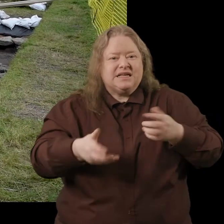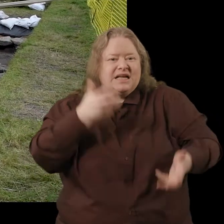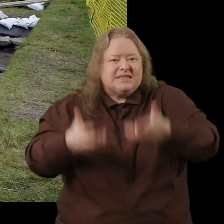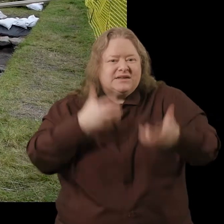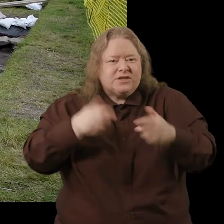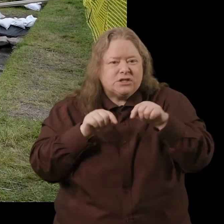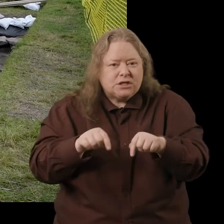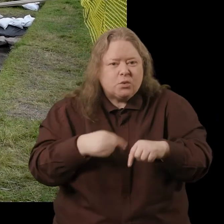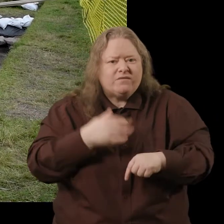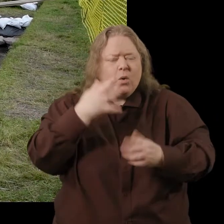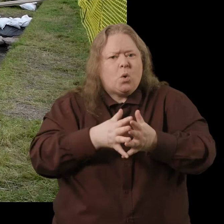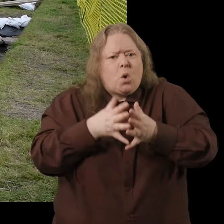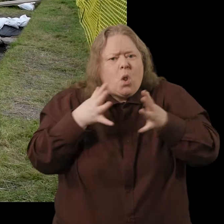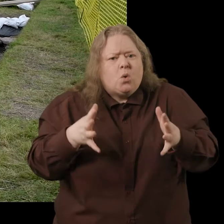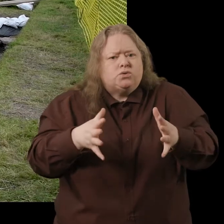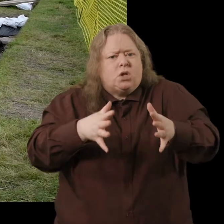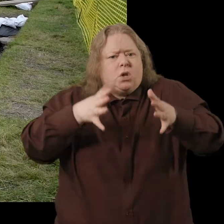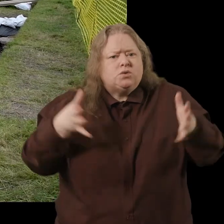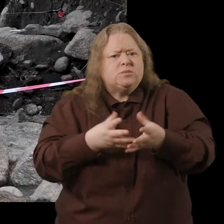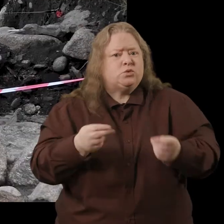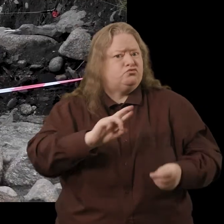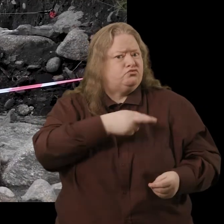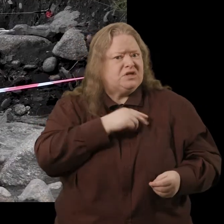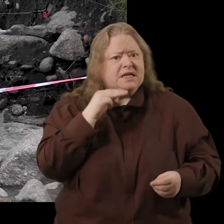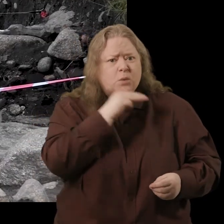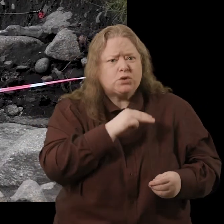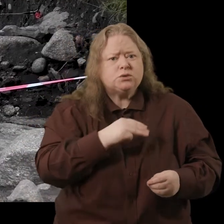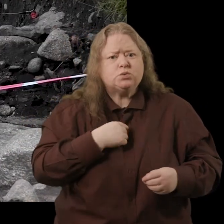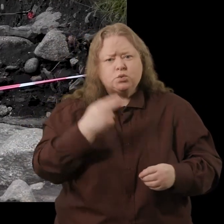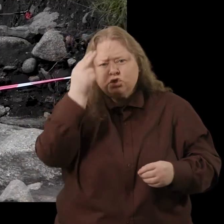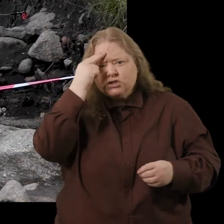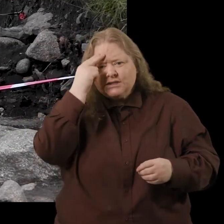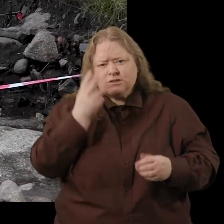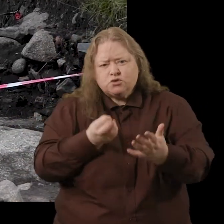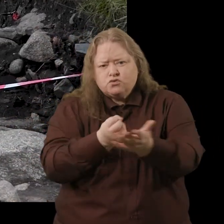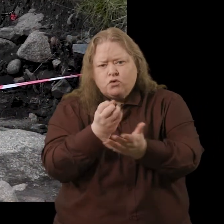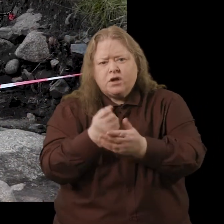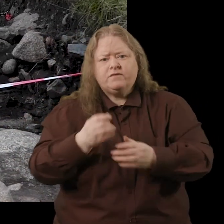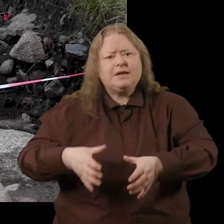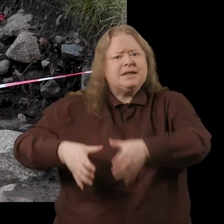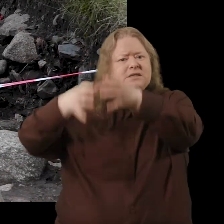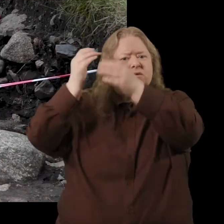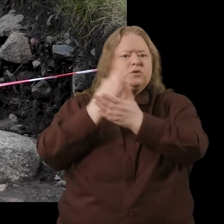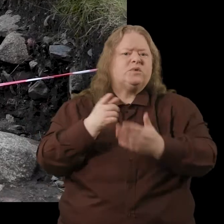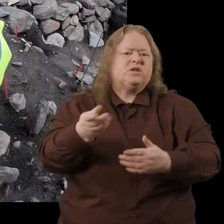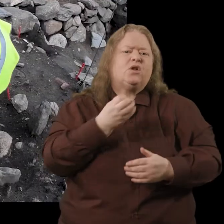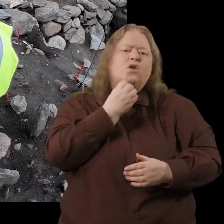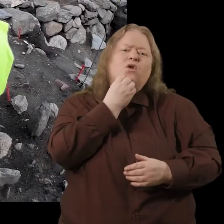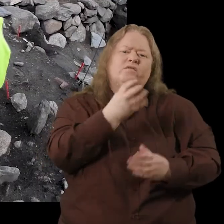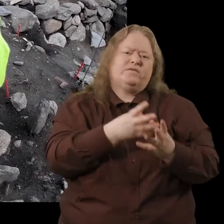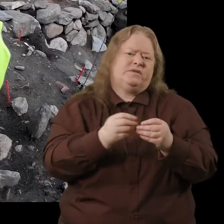that we found loads and loads of material, which is really important to understanding the story of Glendalough. And some of that is